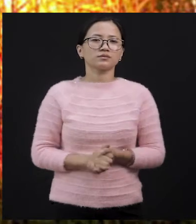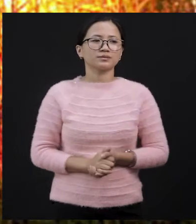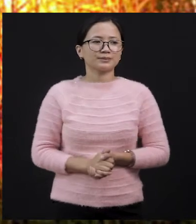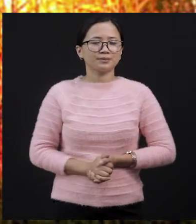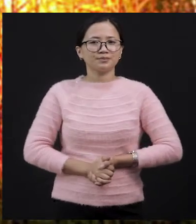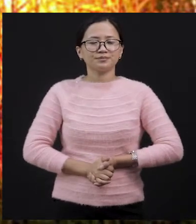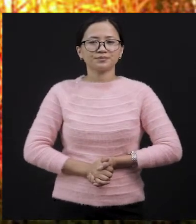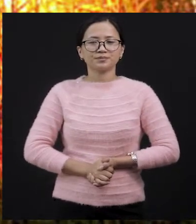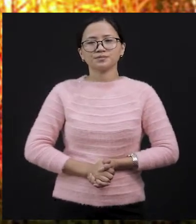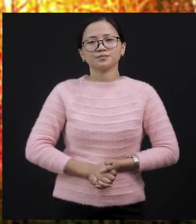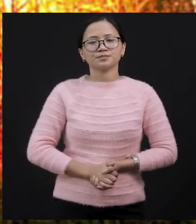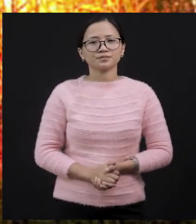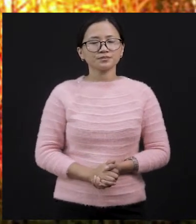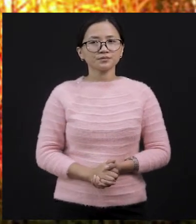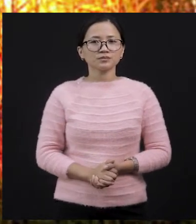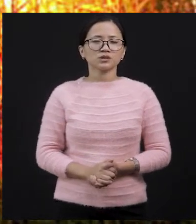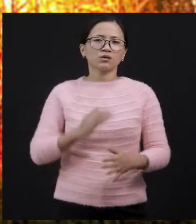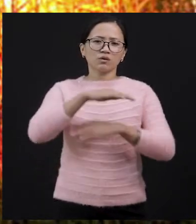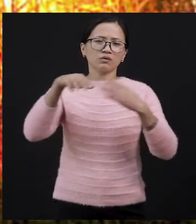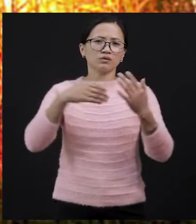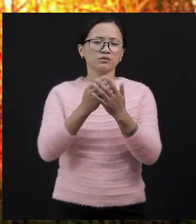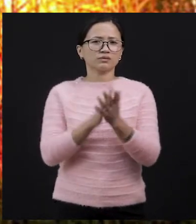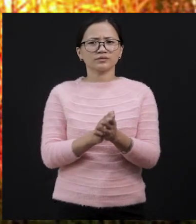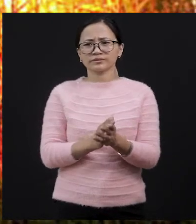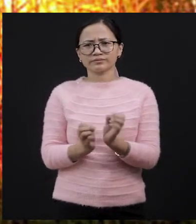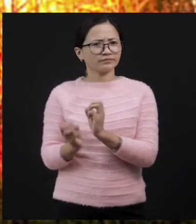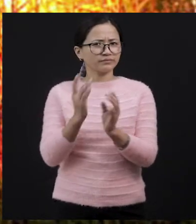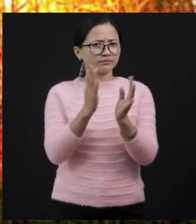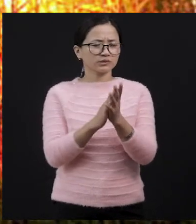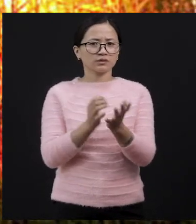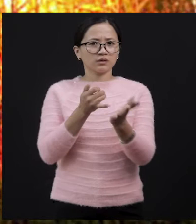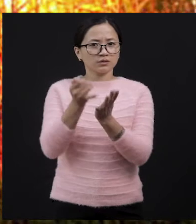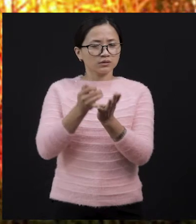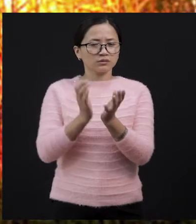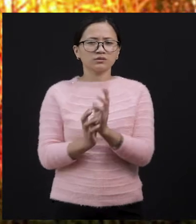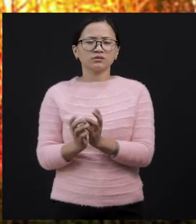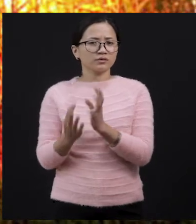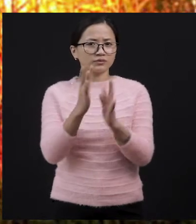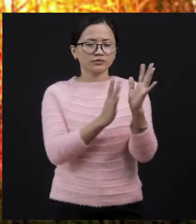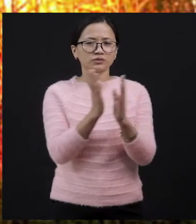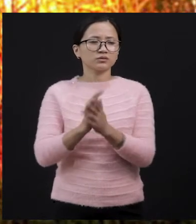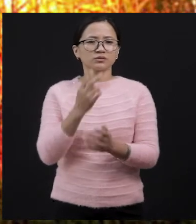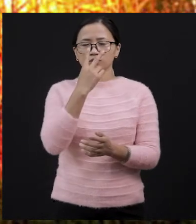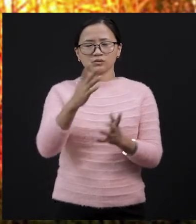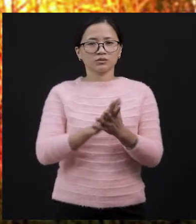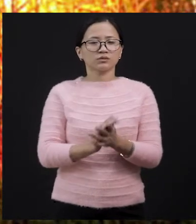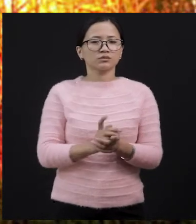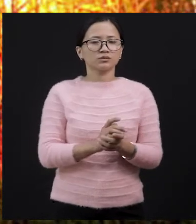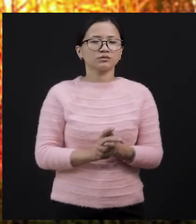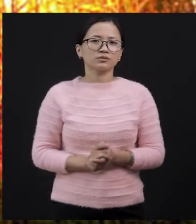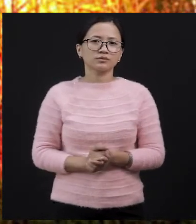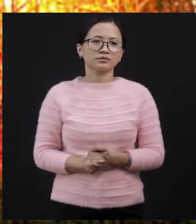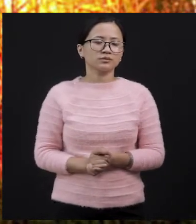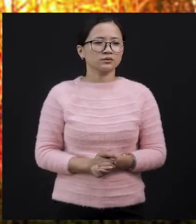Now, for all these agricultural activities, we see all these